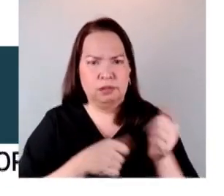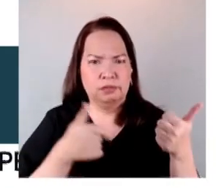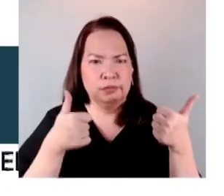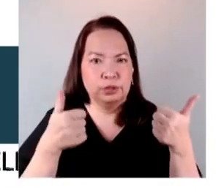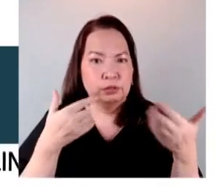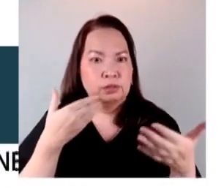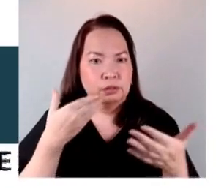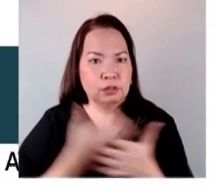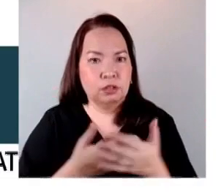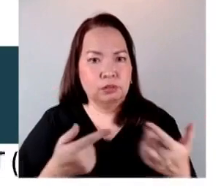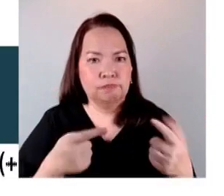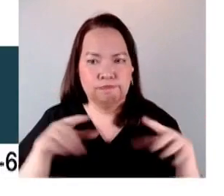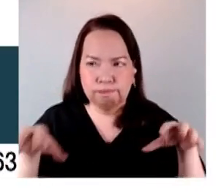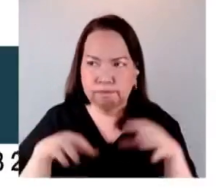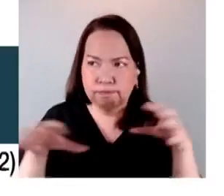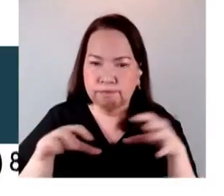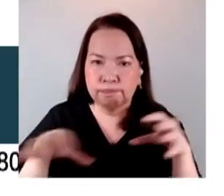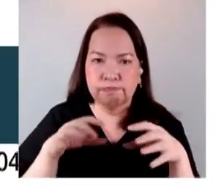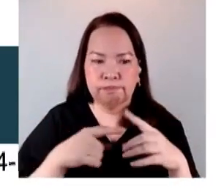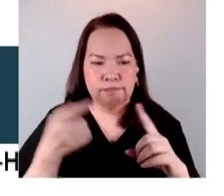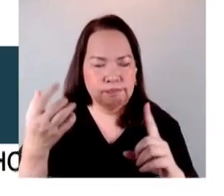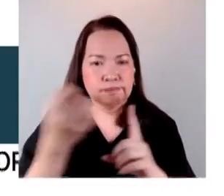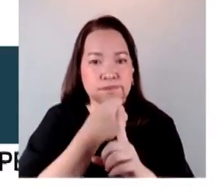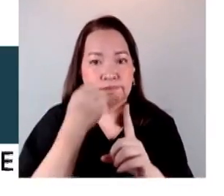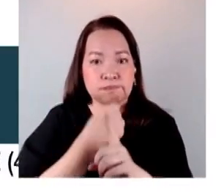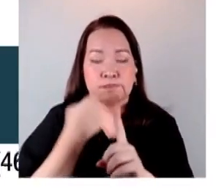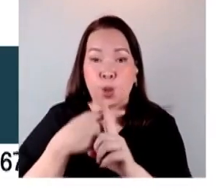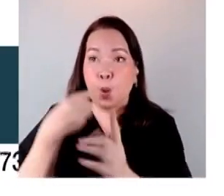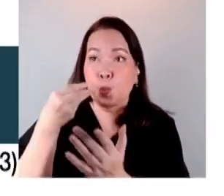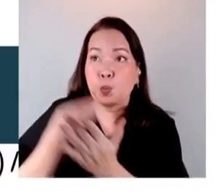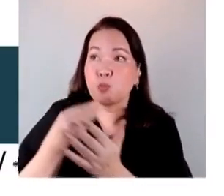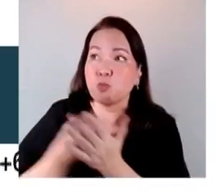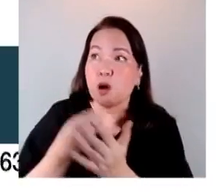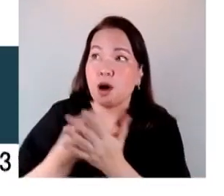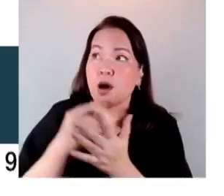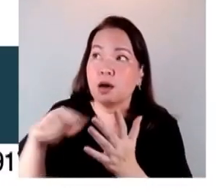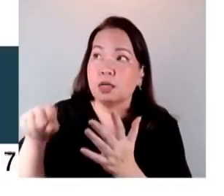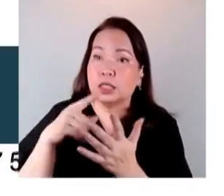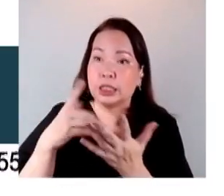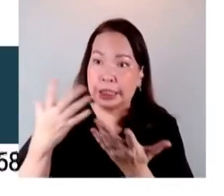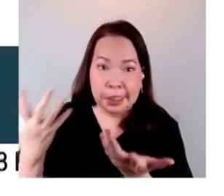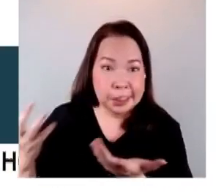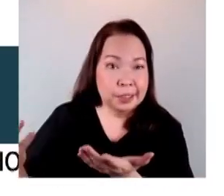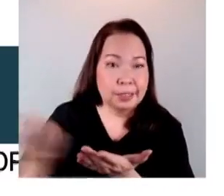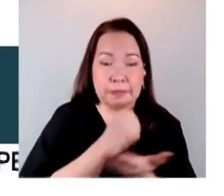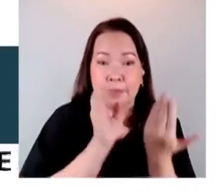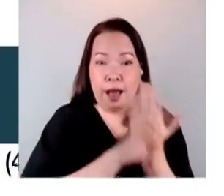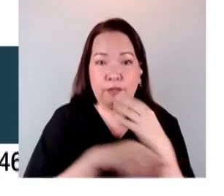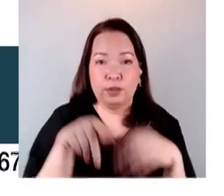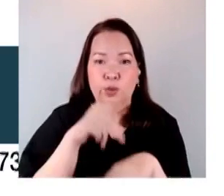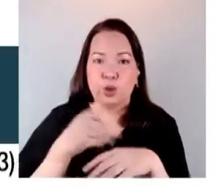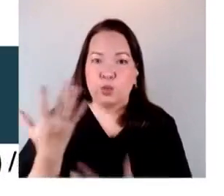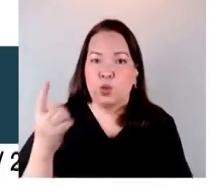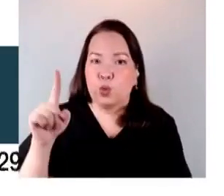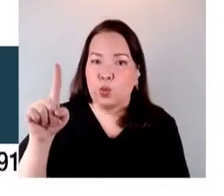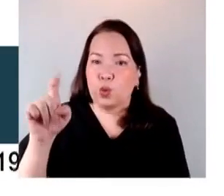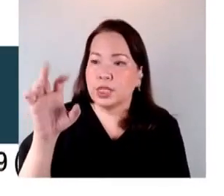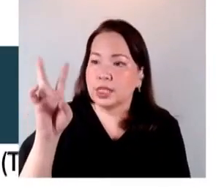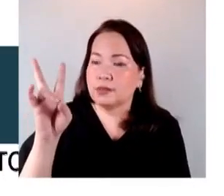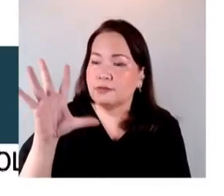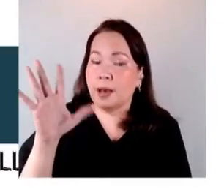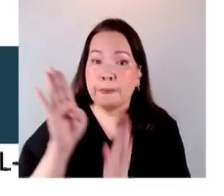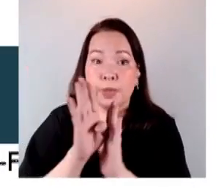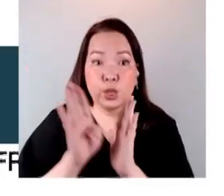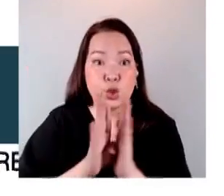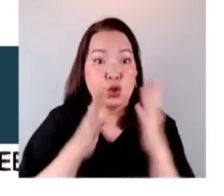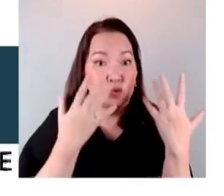over time and given the amount of money it has recovered, 174 billion pesos, with 125 billion pesos more in assets still